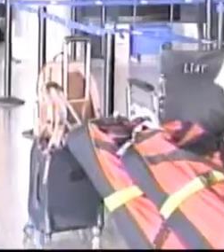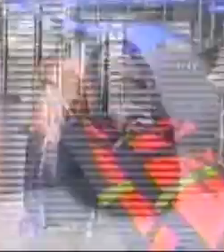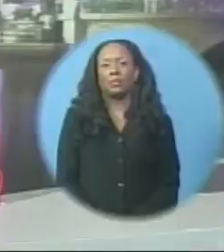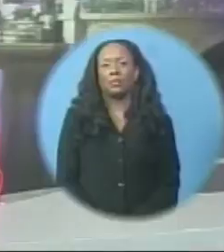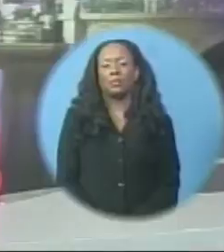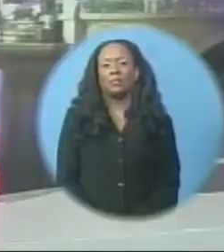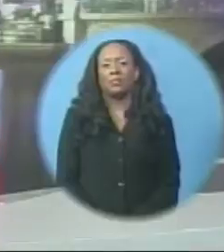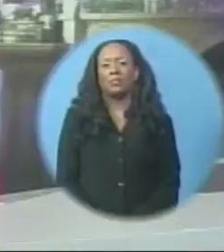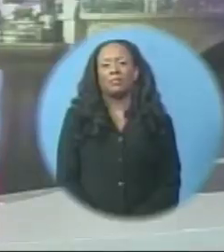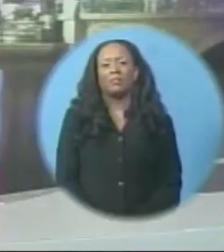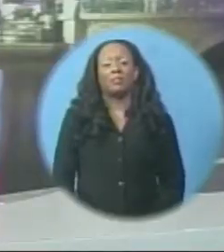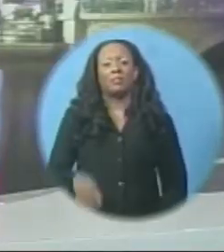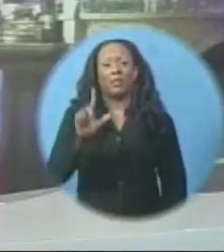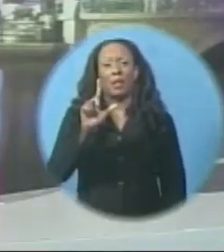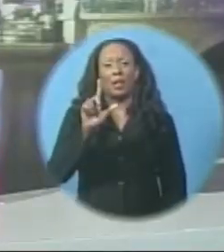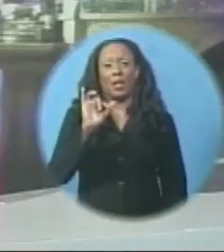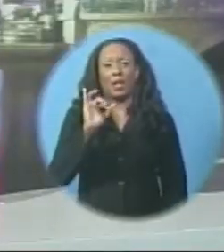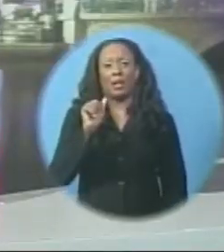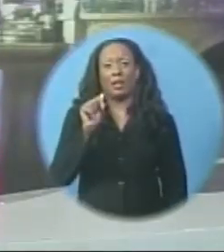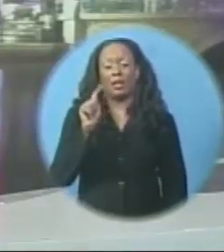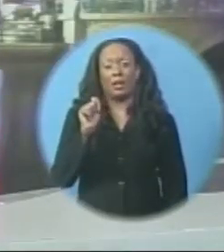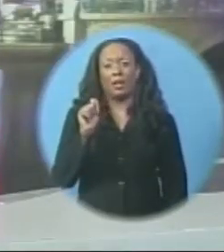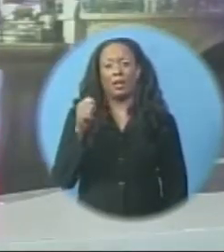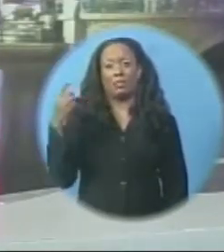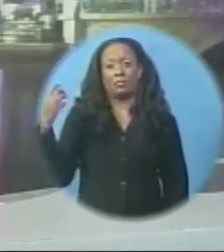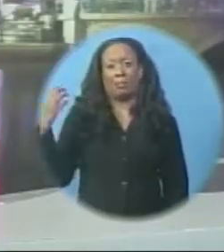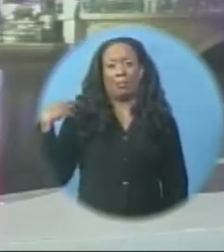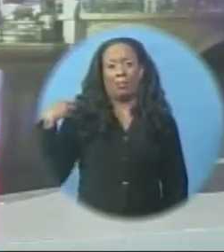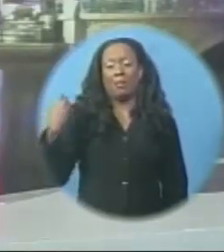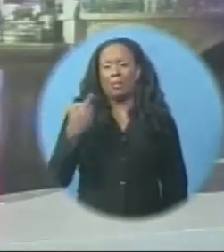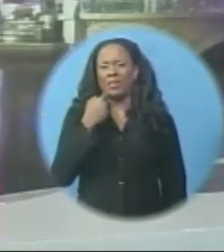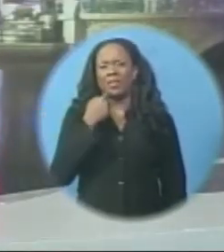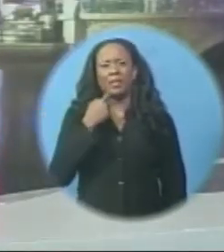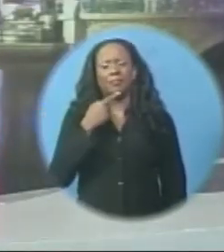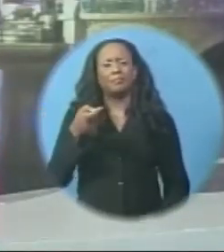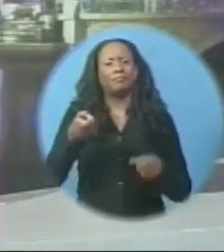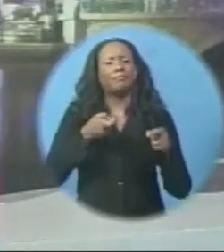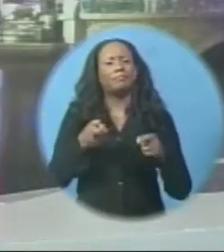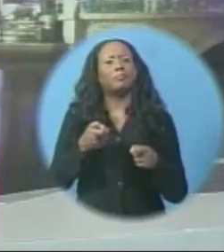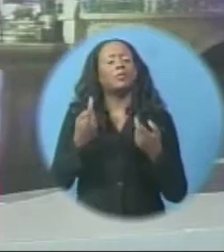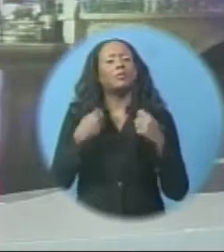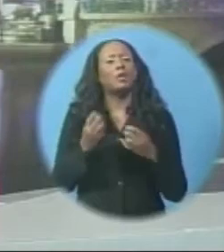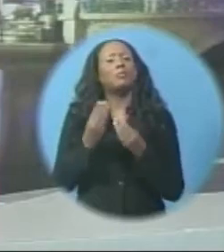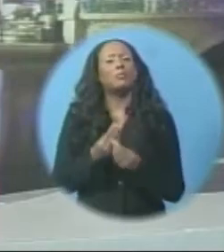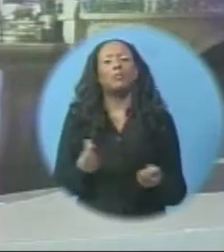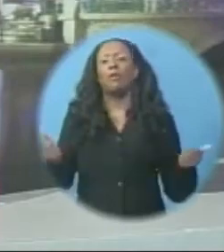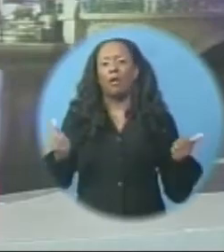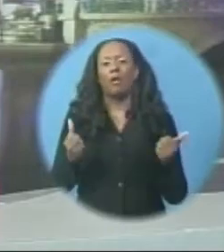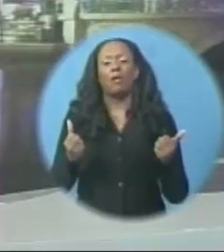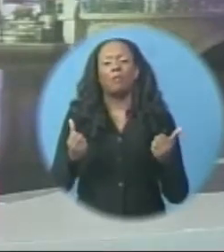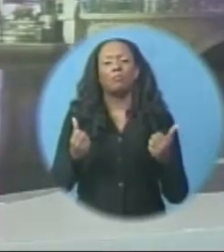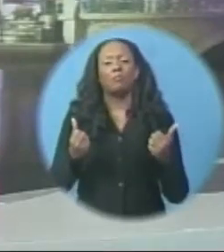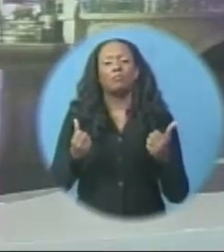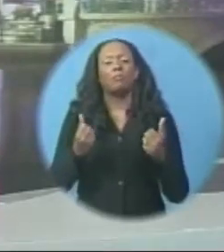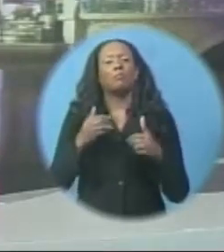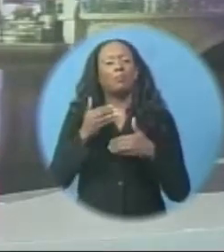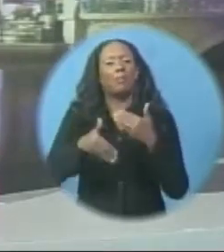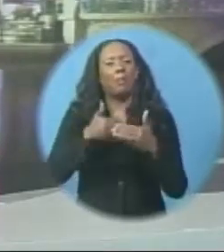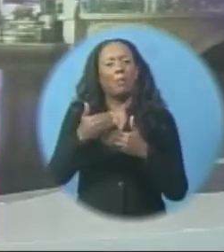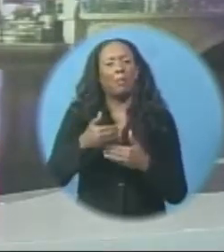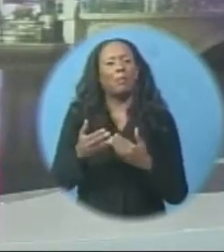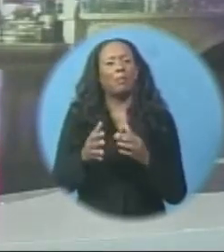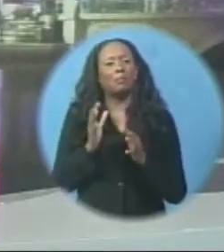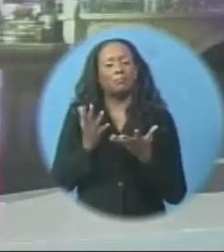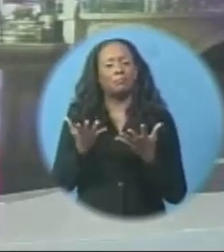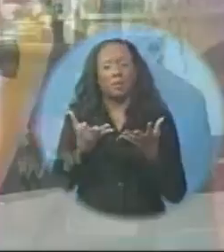News. Well, LIAT's chairman, Dr. Gene Holder, says the airline's management is doing everything possible to settle the matter with the